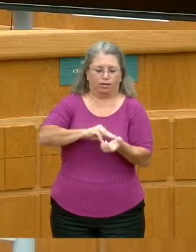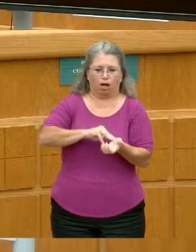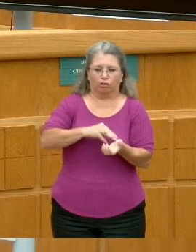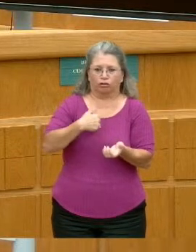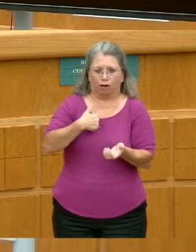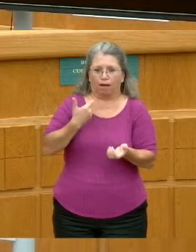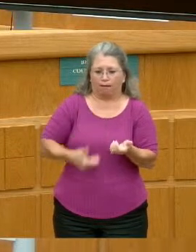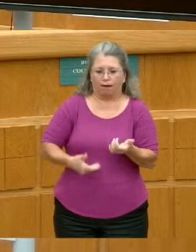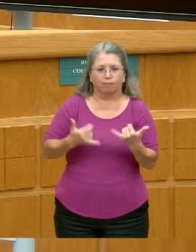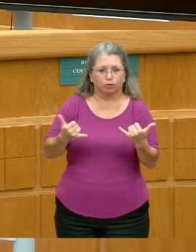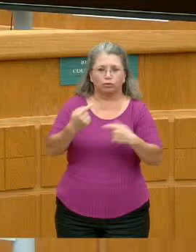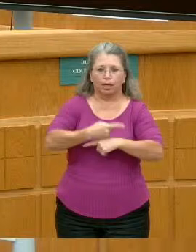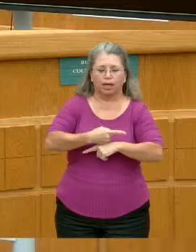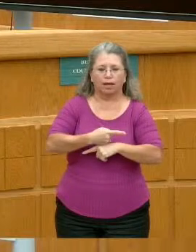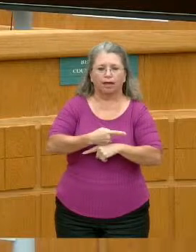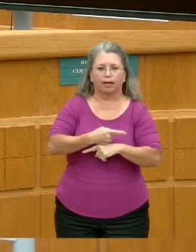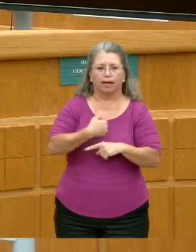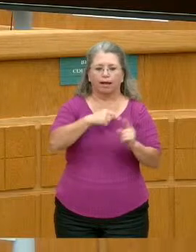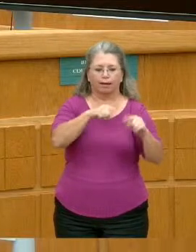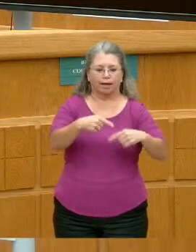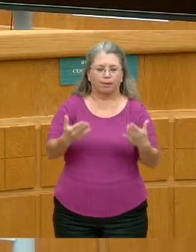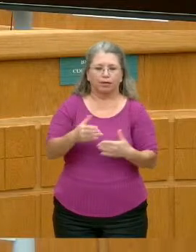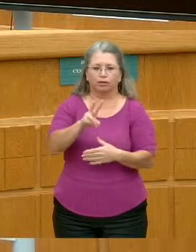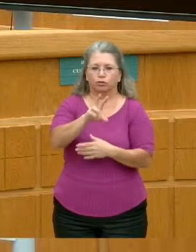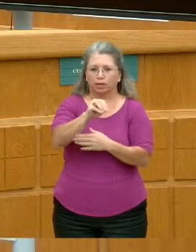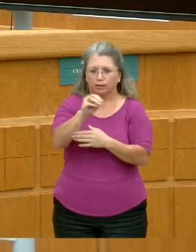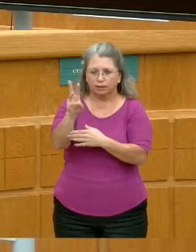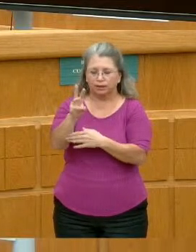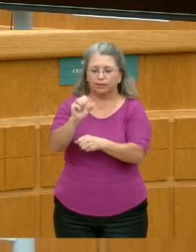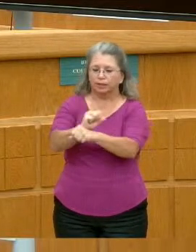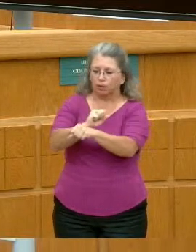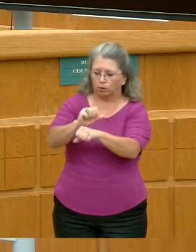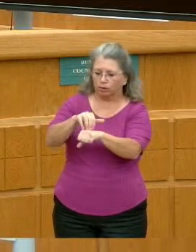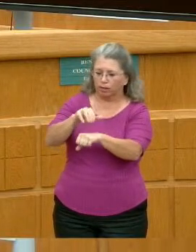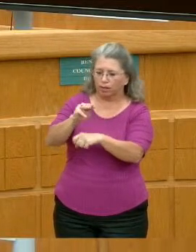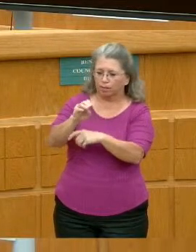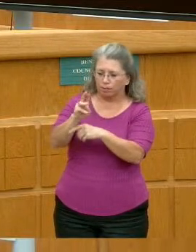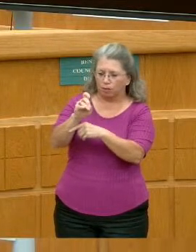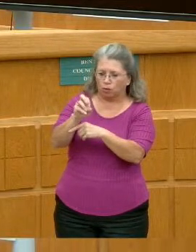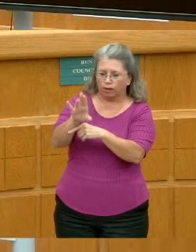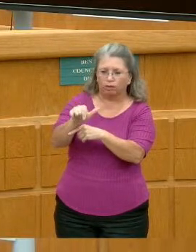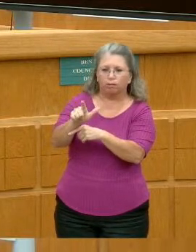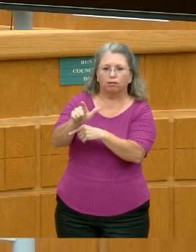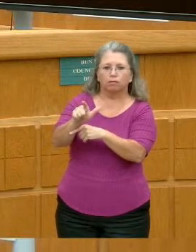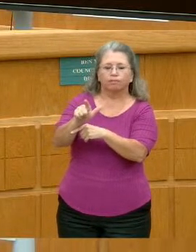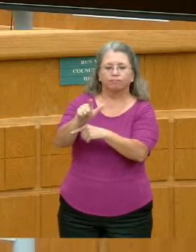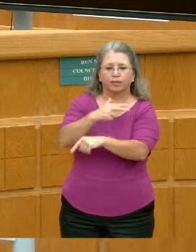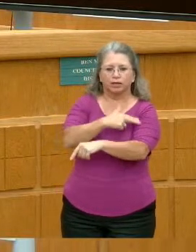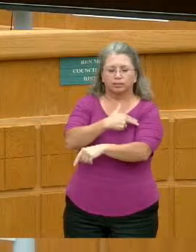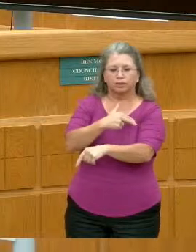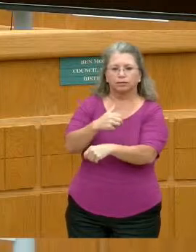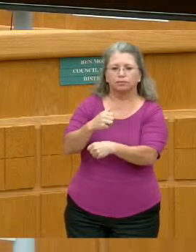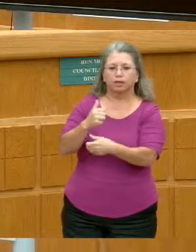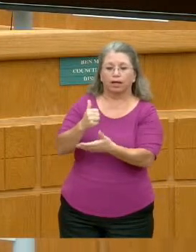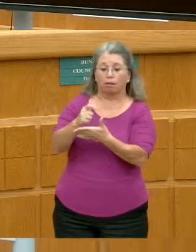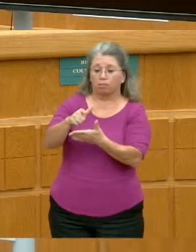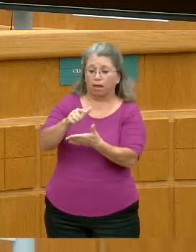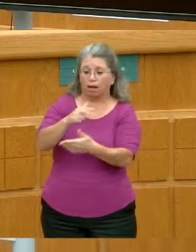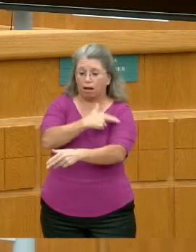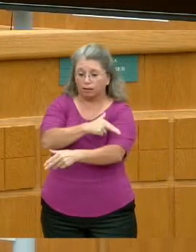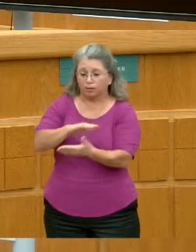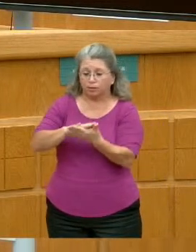came here in 2006 and worked at Memorial, making level 3 to level 2. The